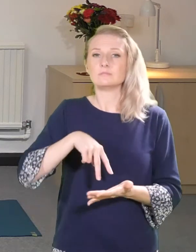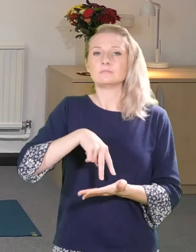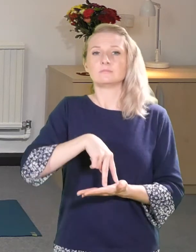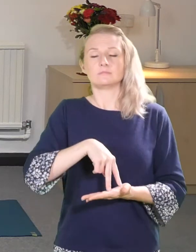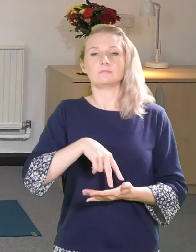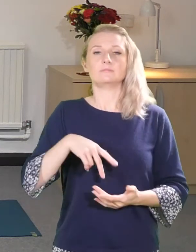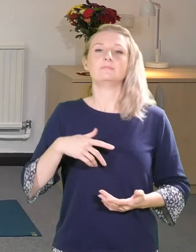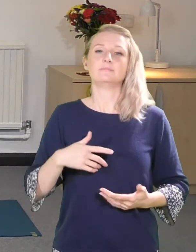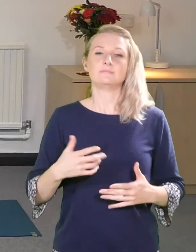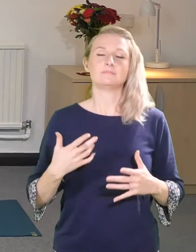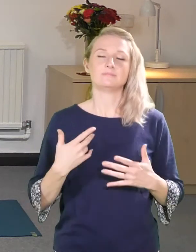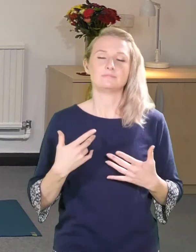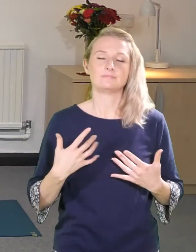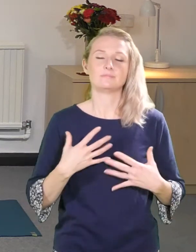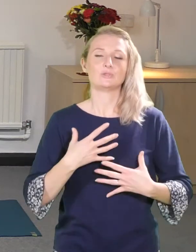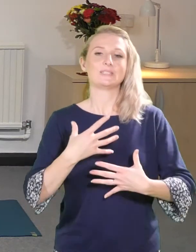breathing deeply.